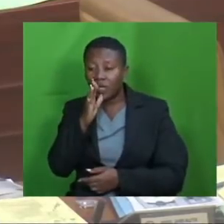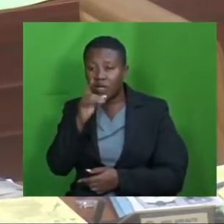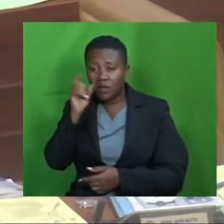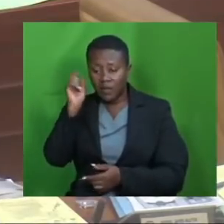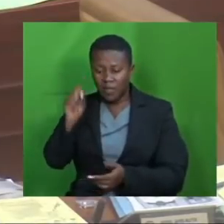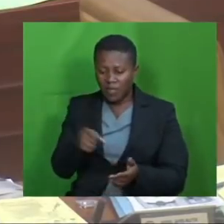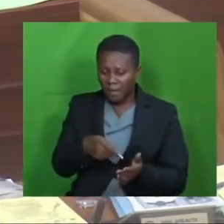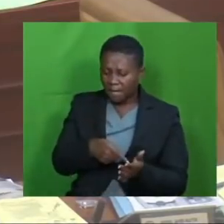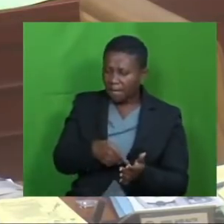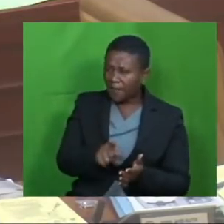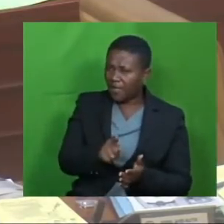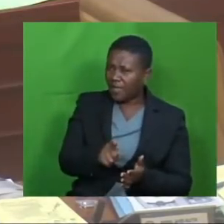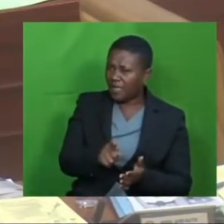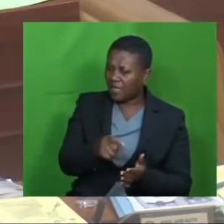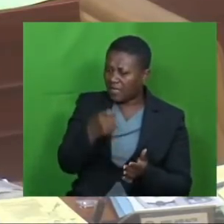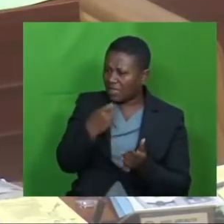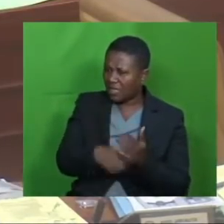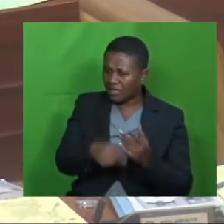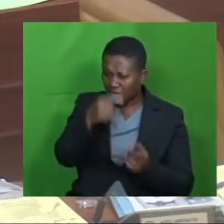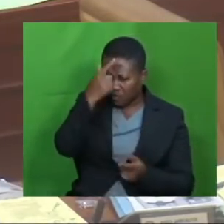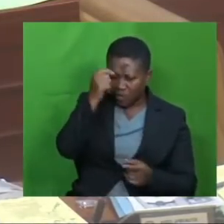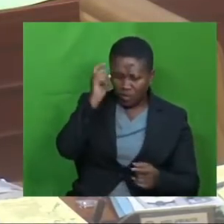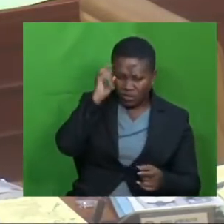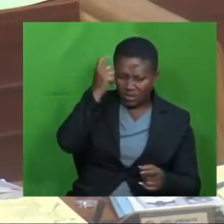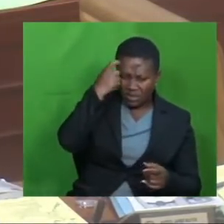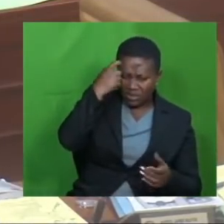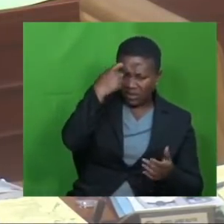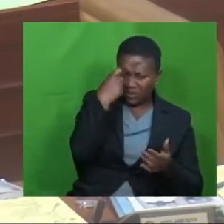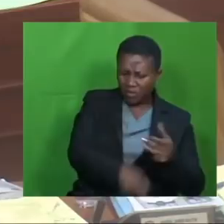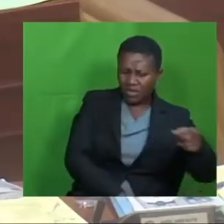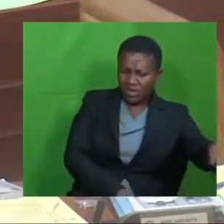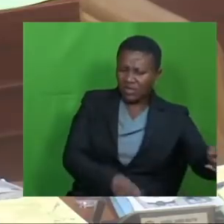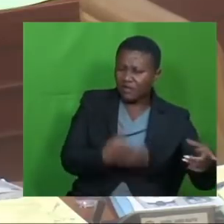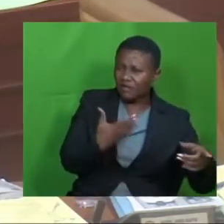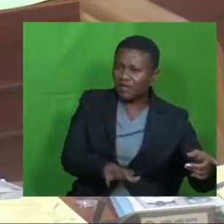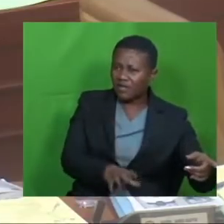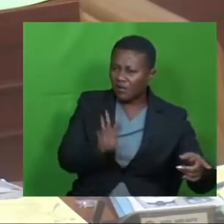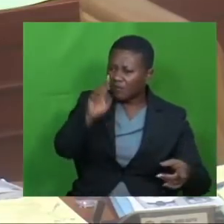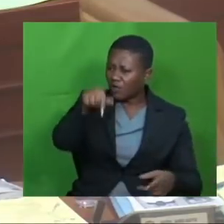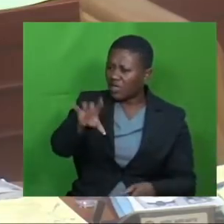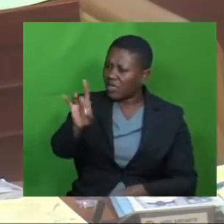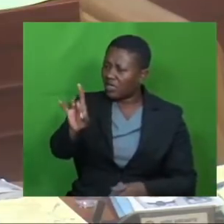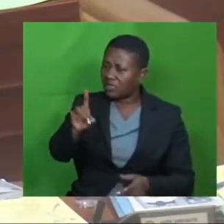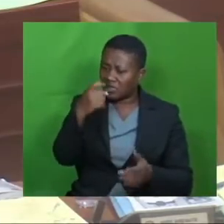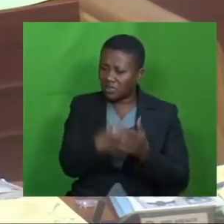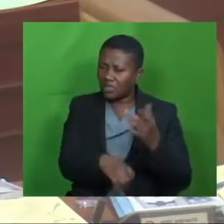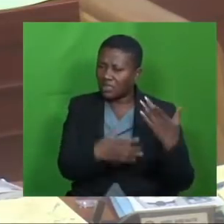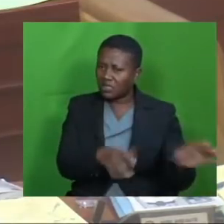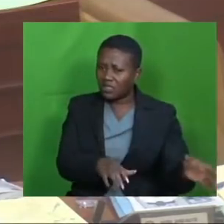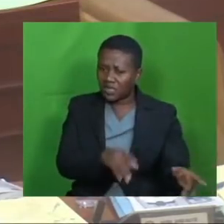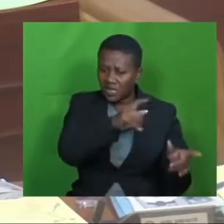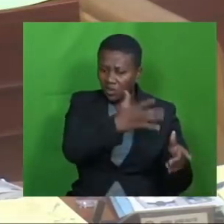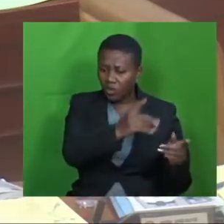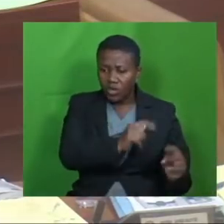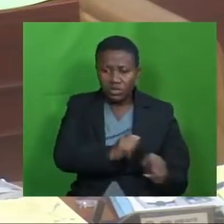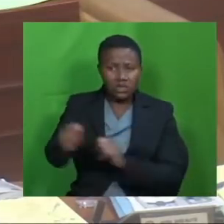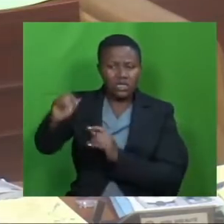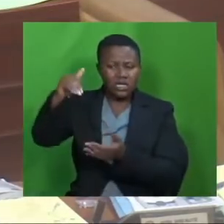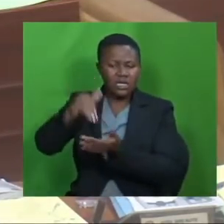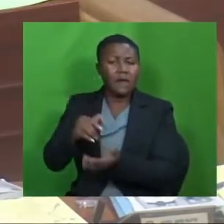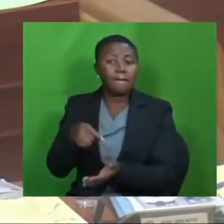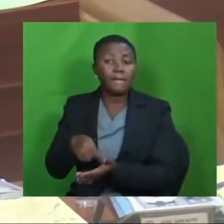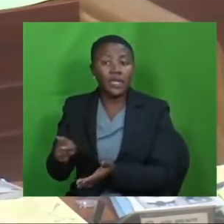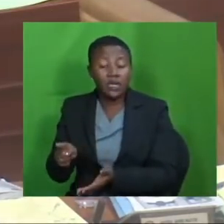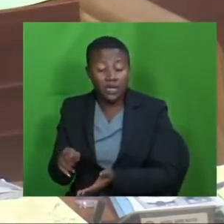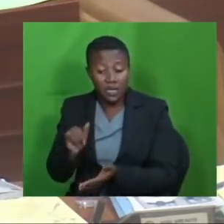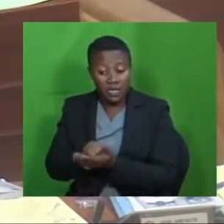already taxed income because he paid his income tax on the 4,800. That is why this tax is regressive, and that is why